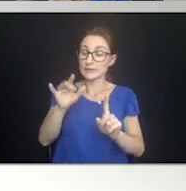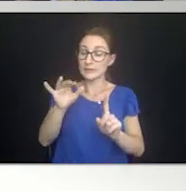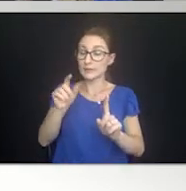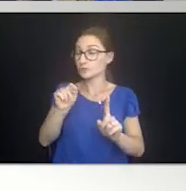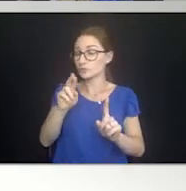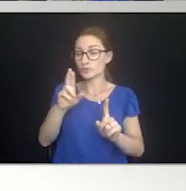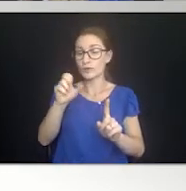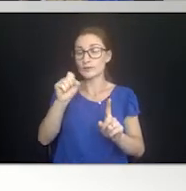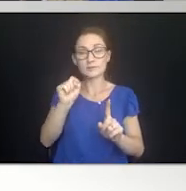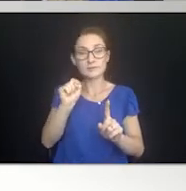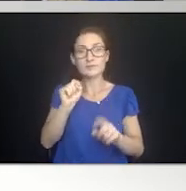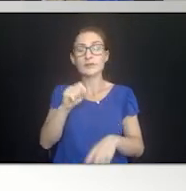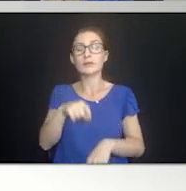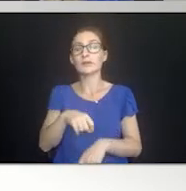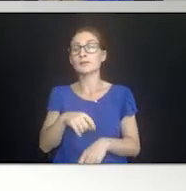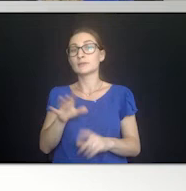needs